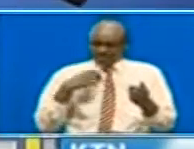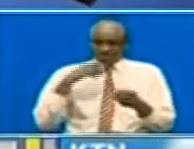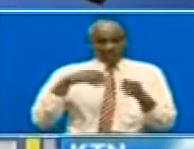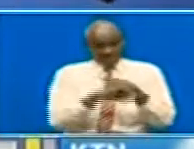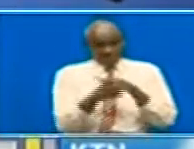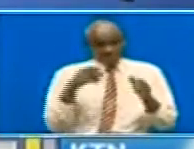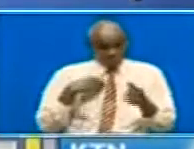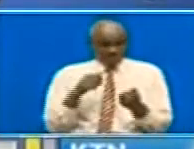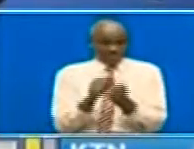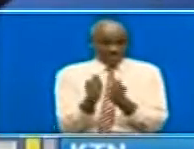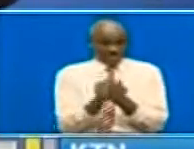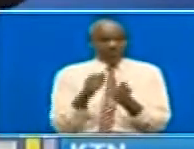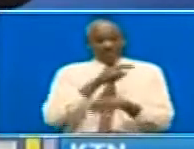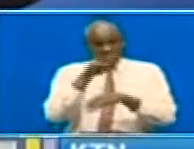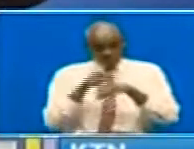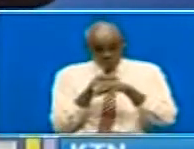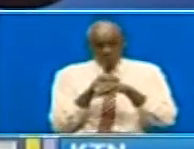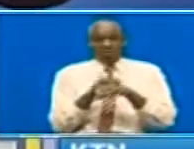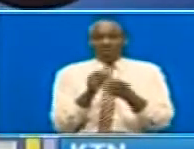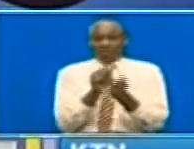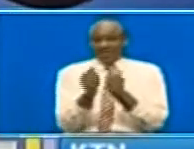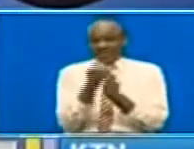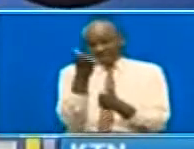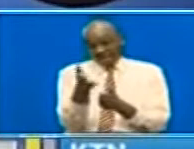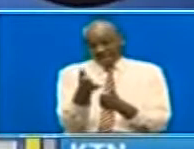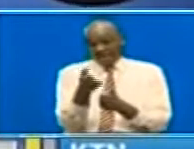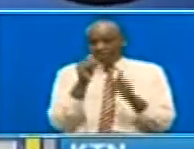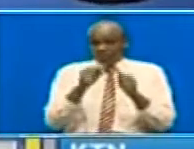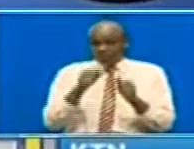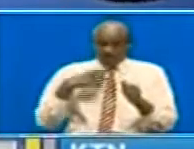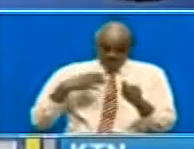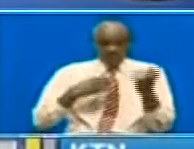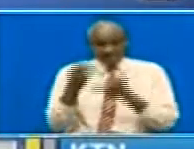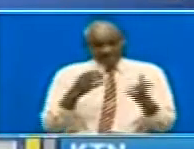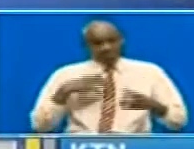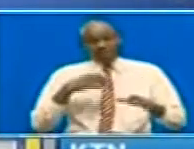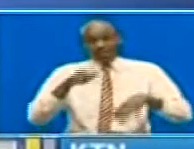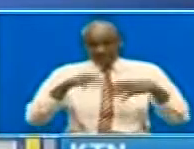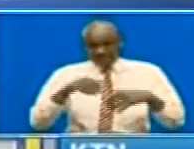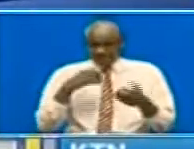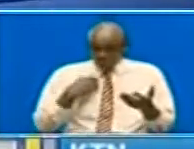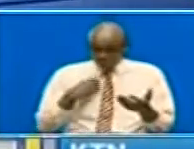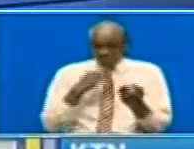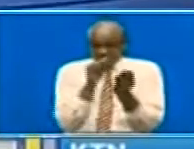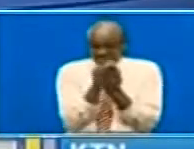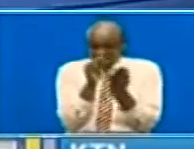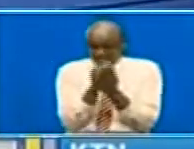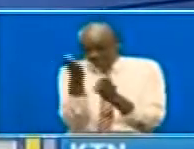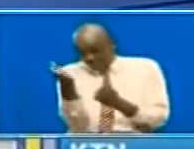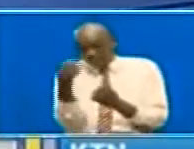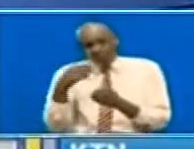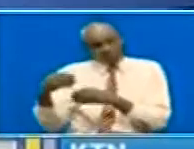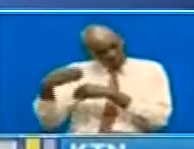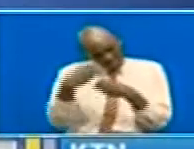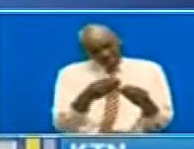to maize held by the National Cereals and Produce Board in an attempt to pressure traders and farmers said to be hoarding maize to release